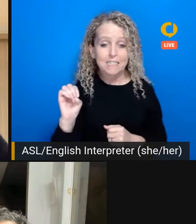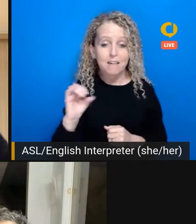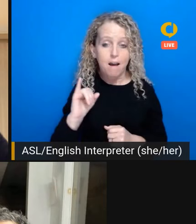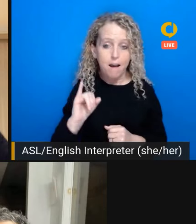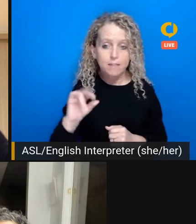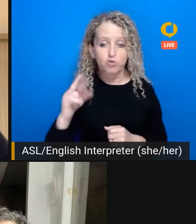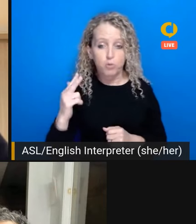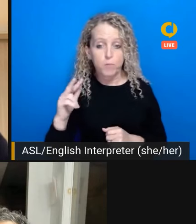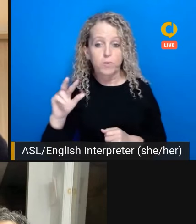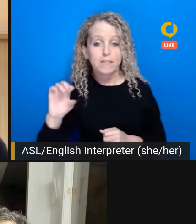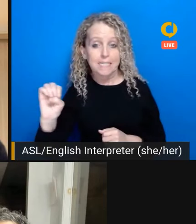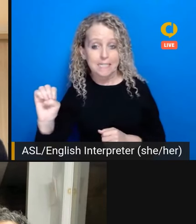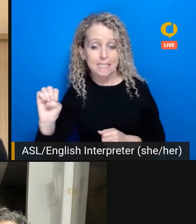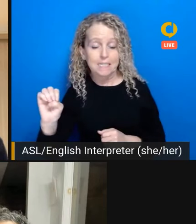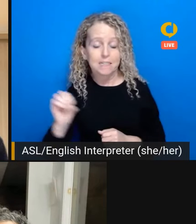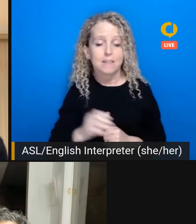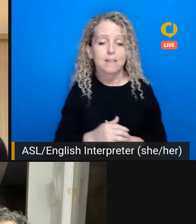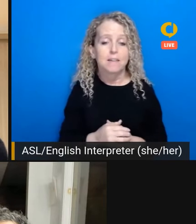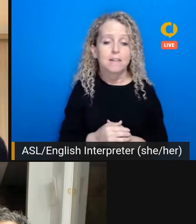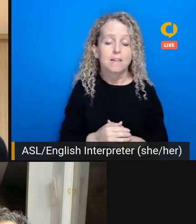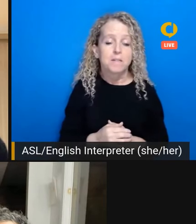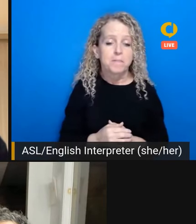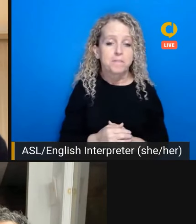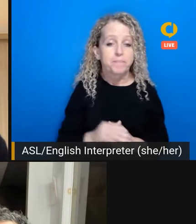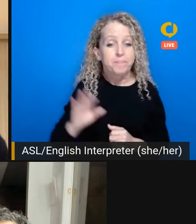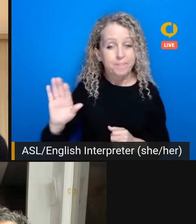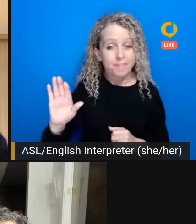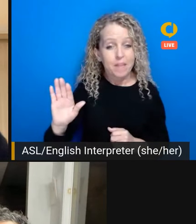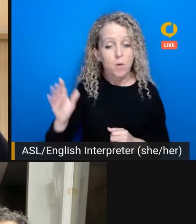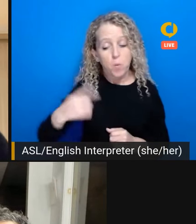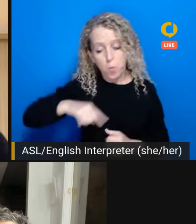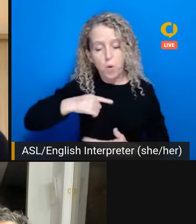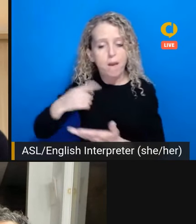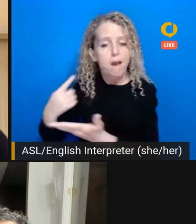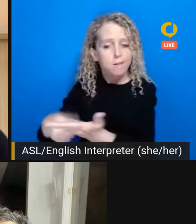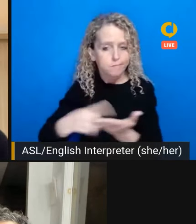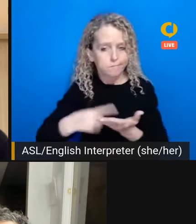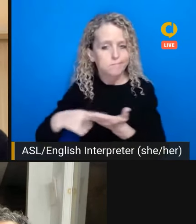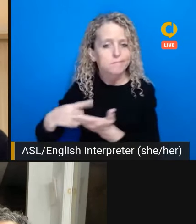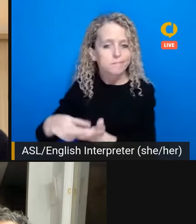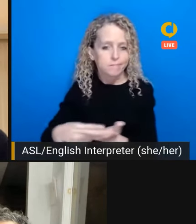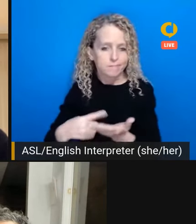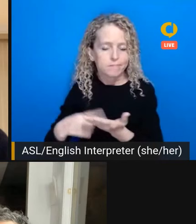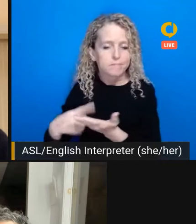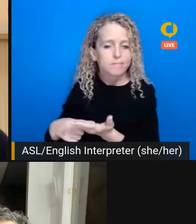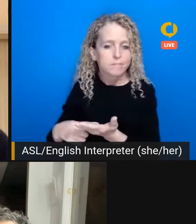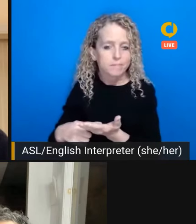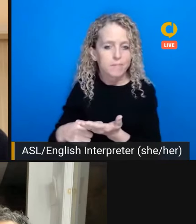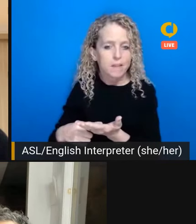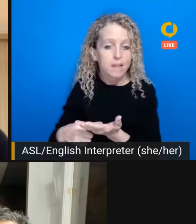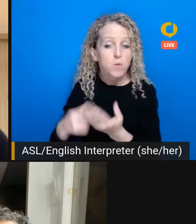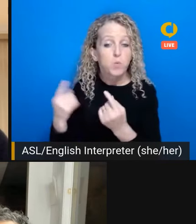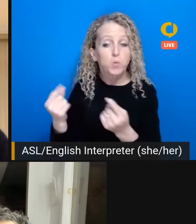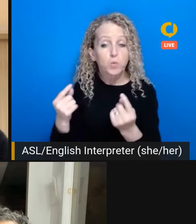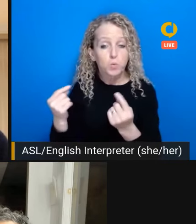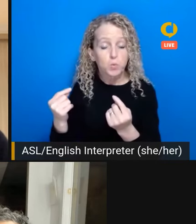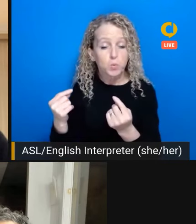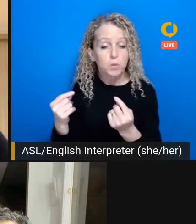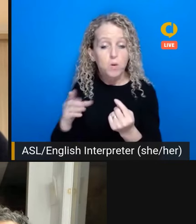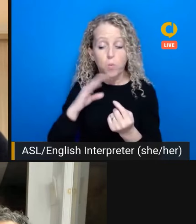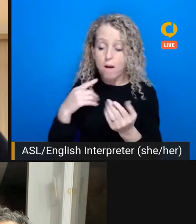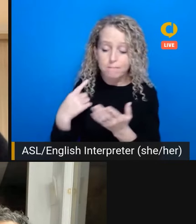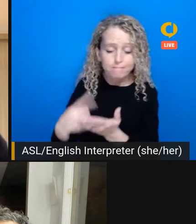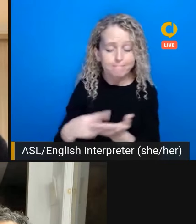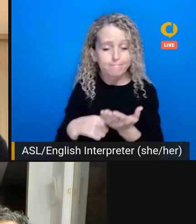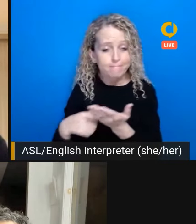that nature, these conversations, these discussions will go to a point where we